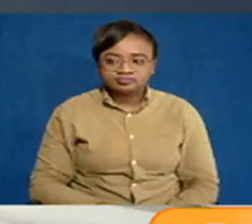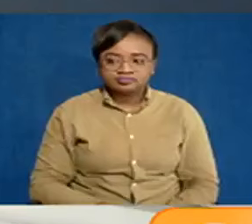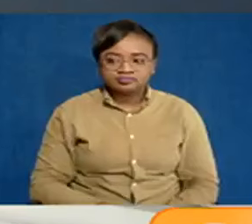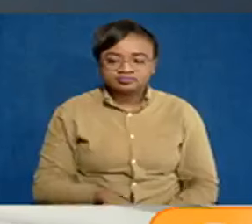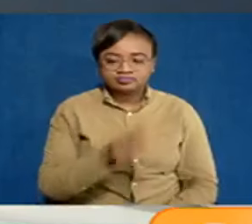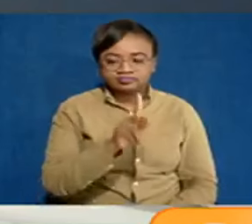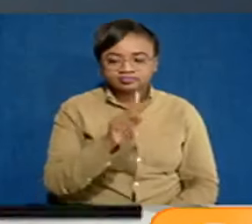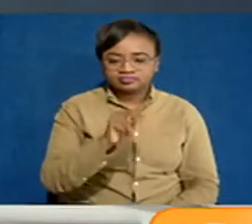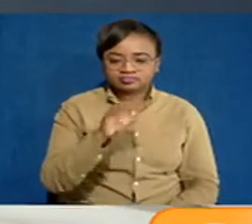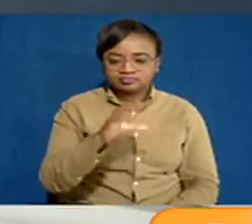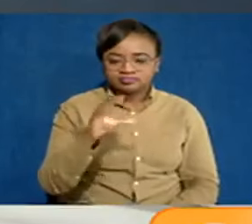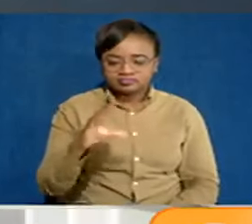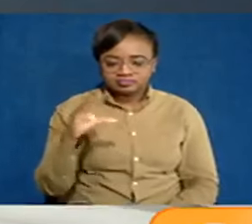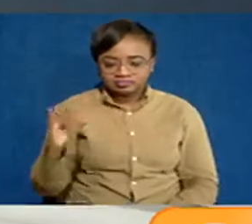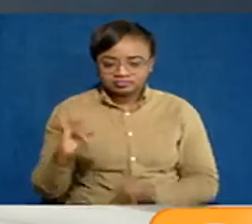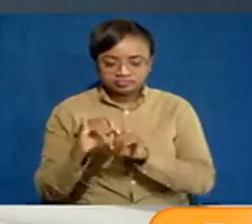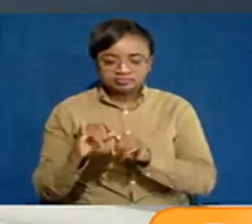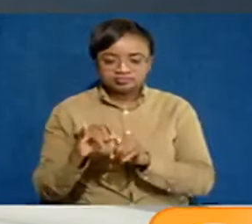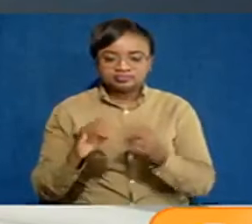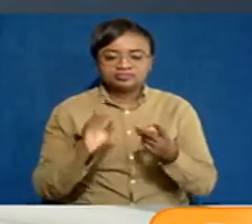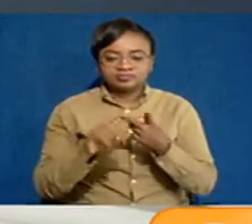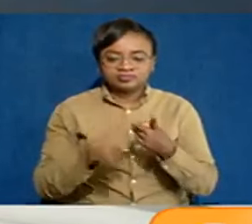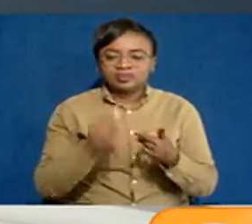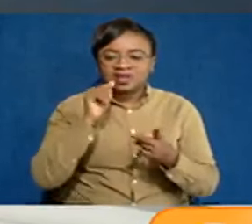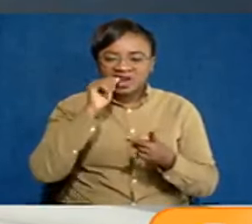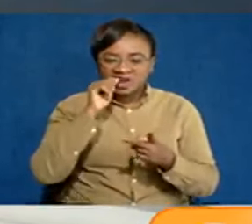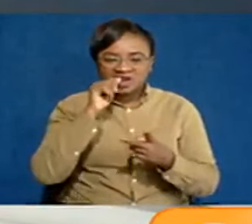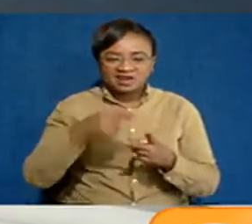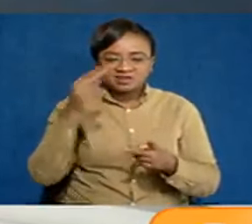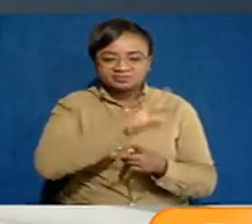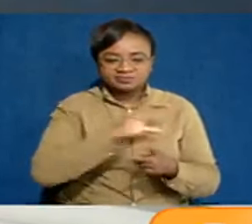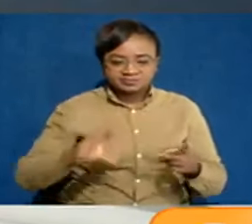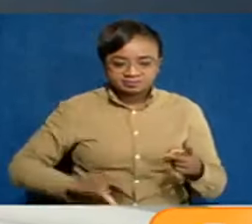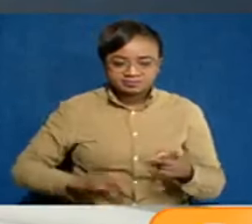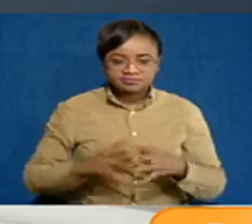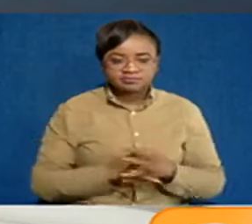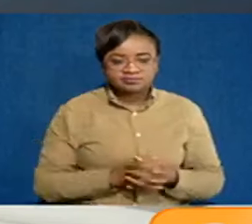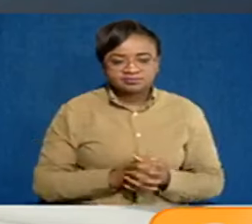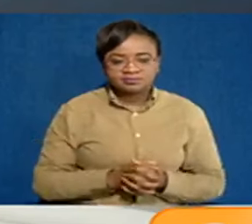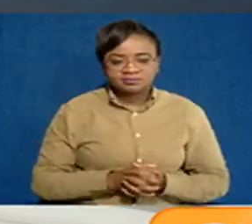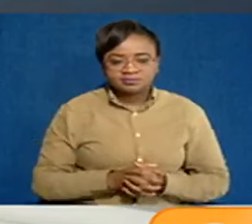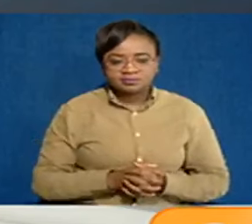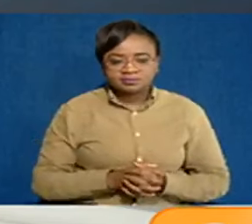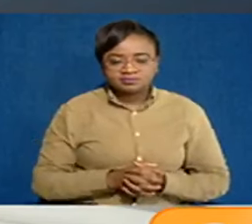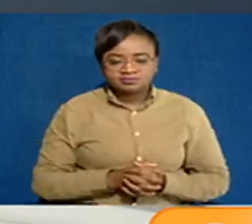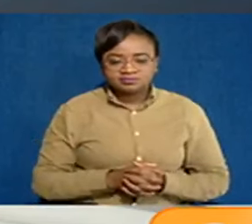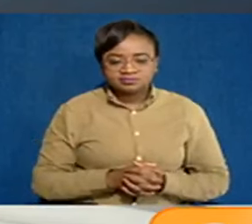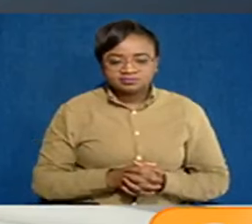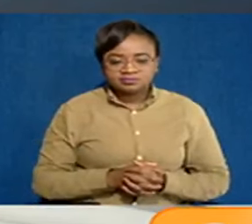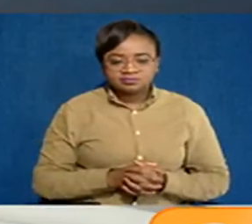At the same time, the British High Commission, in partnership with the Kenya National Chamber of Commerce and Industry,